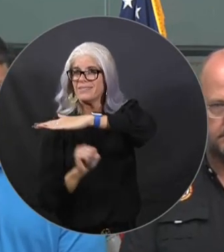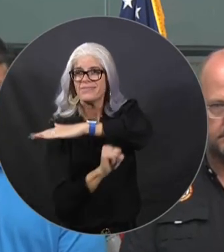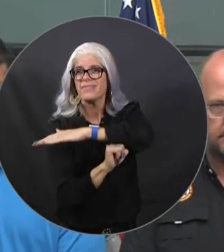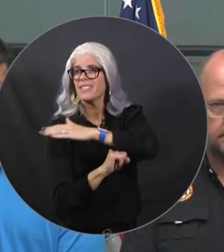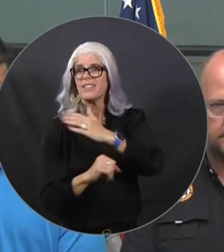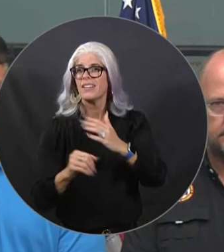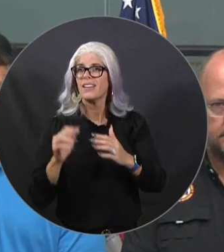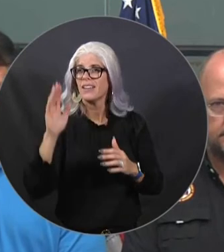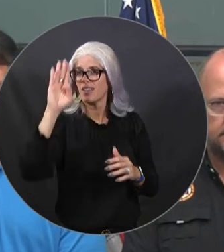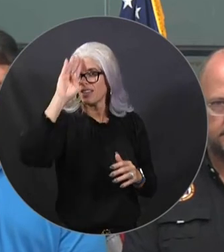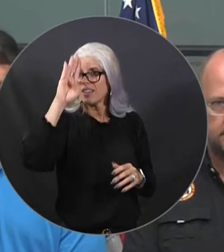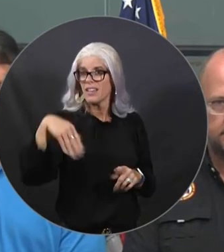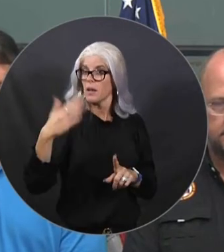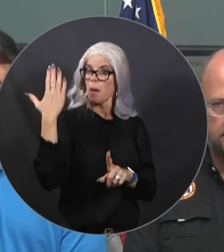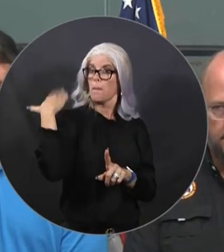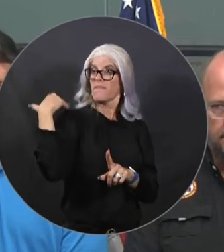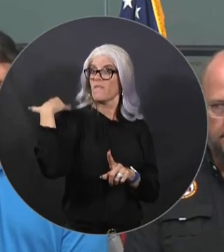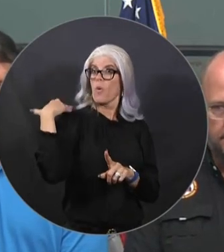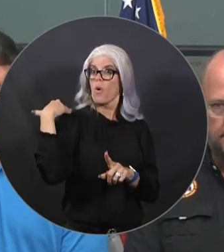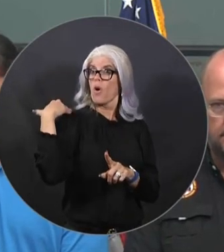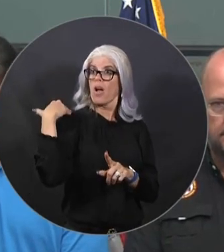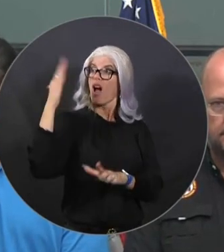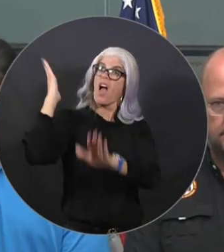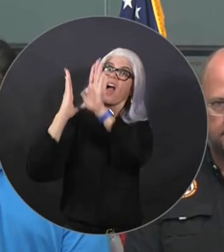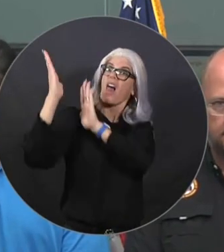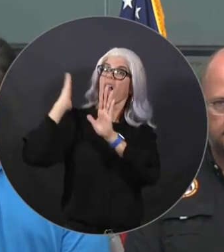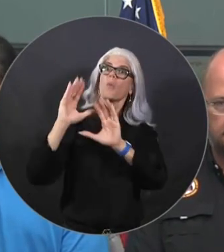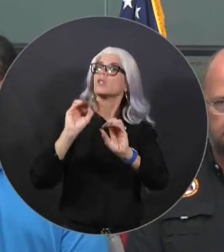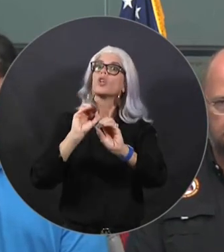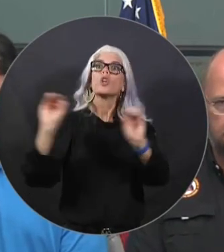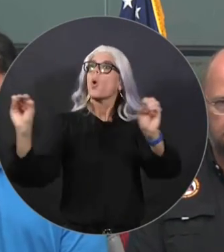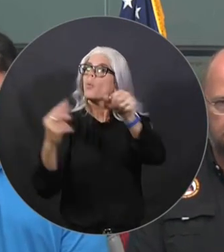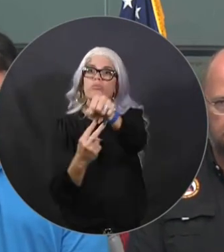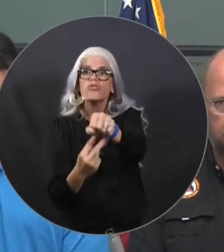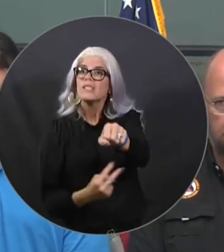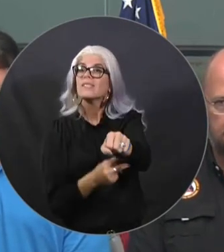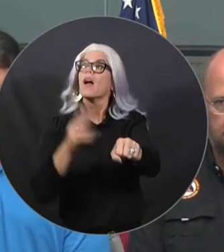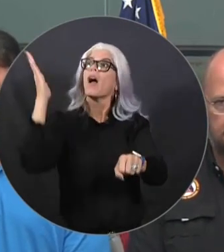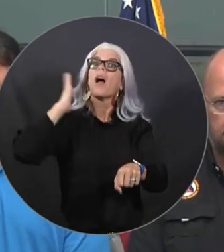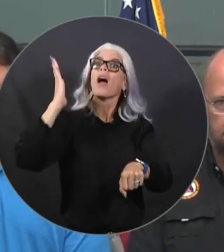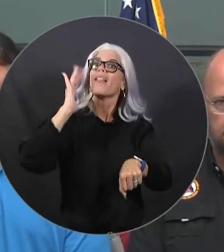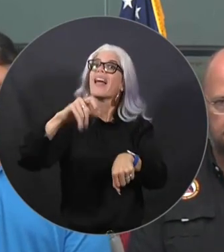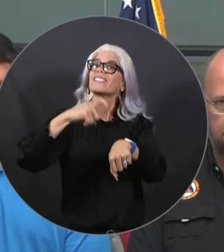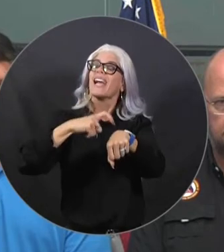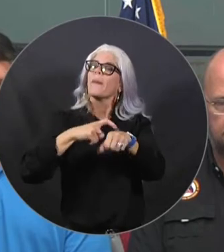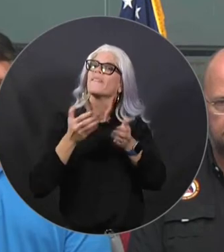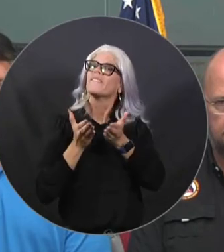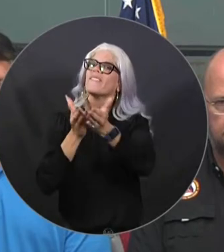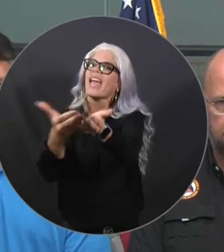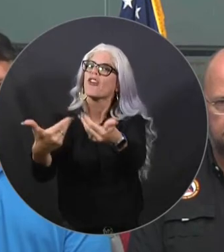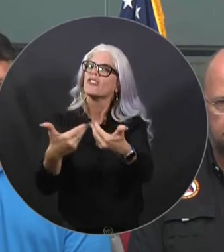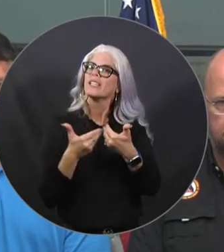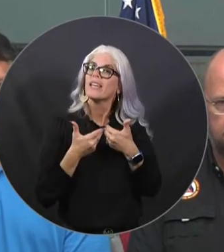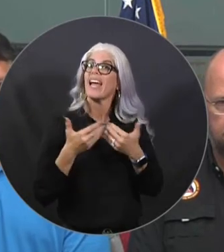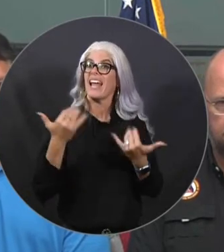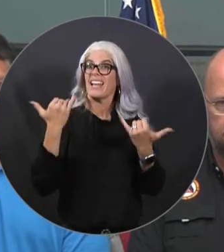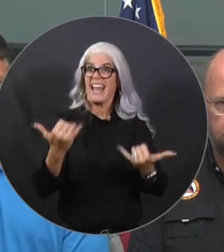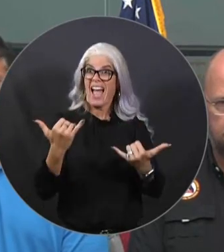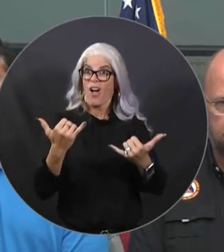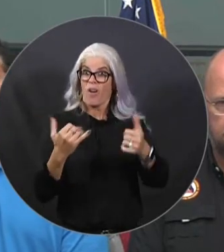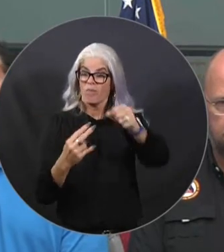would take like a ferry back and forth. Now you're back to kind of before that causeway was there. Fort Myers Beach, really, really